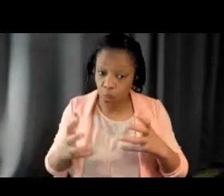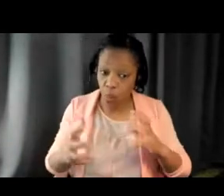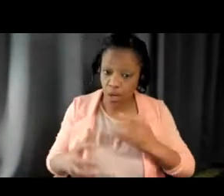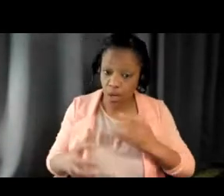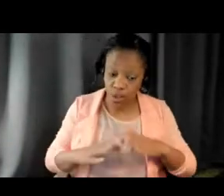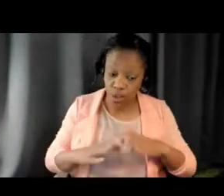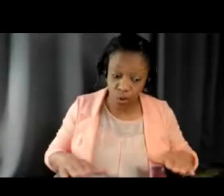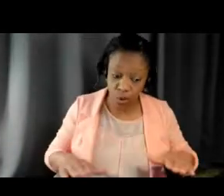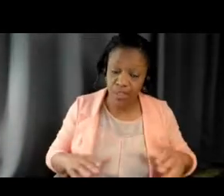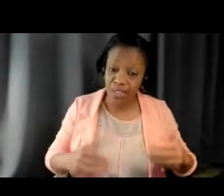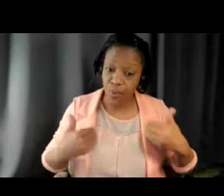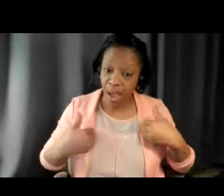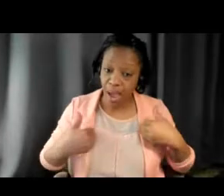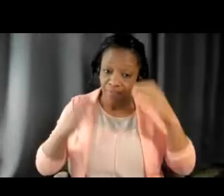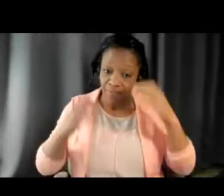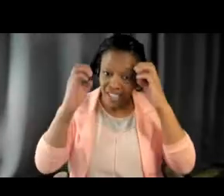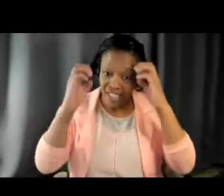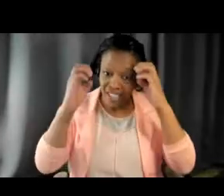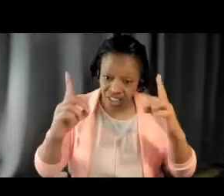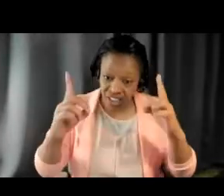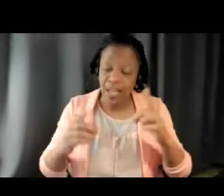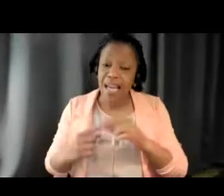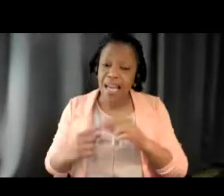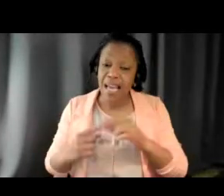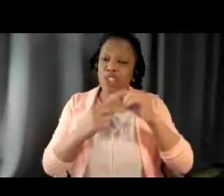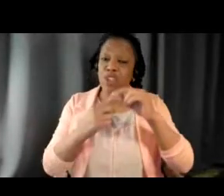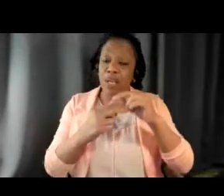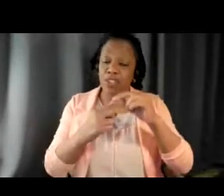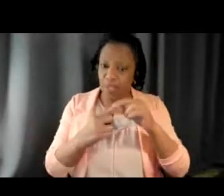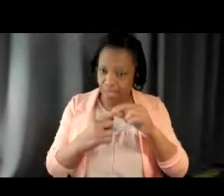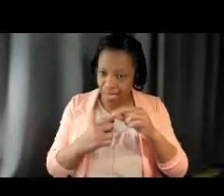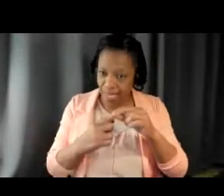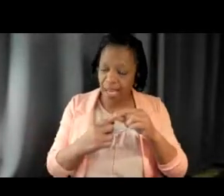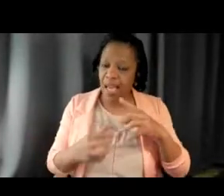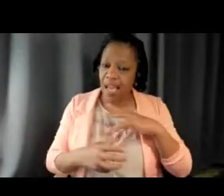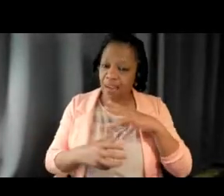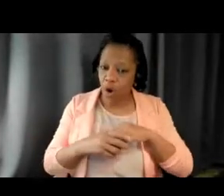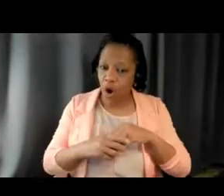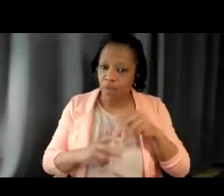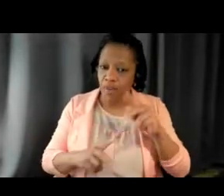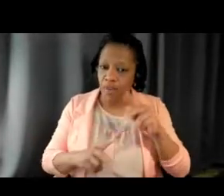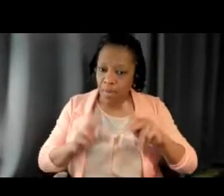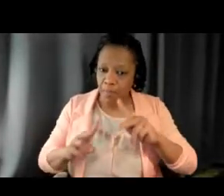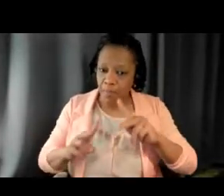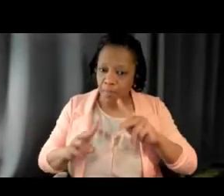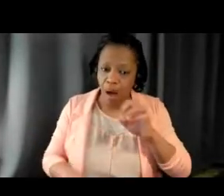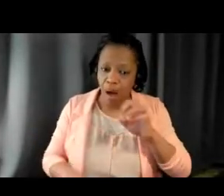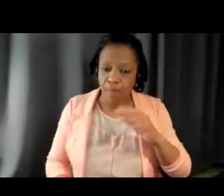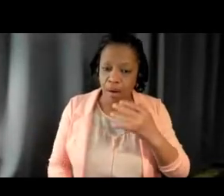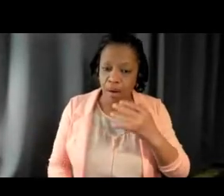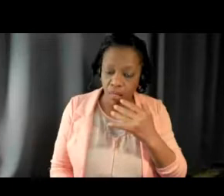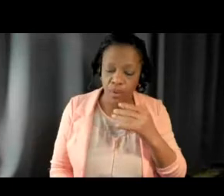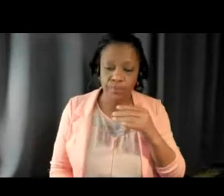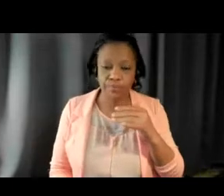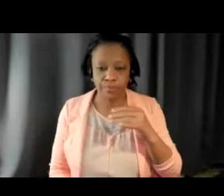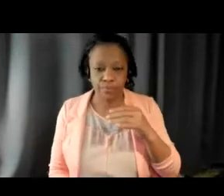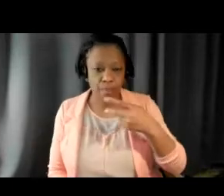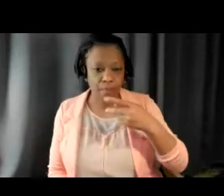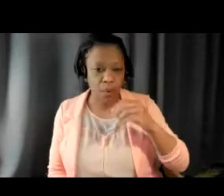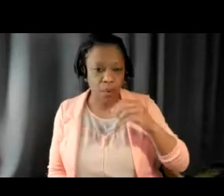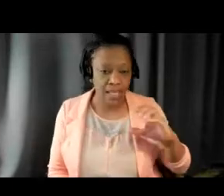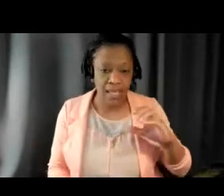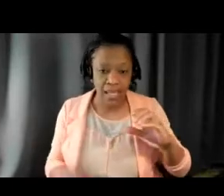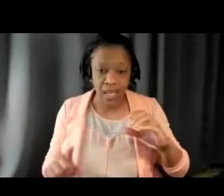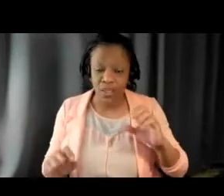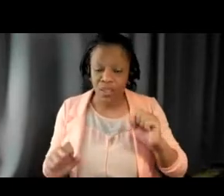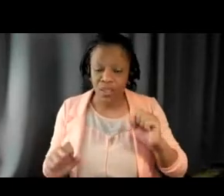talking about among people of color. Yeah. Because for myself, as a Palestinian American, as a Muslim American, there's plenty that my community faces